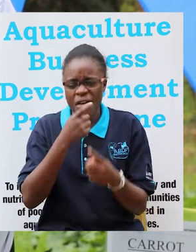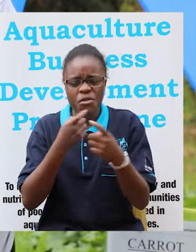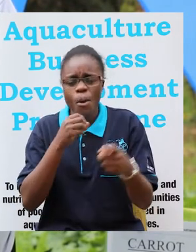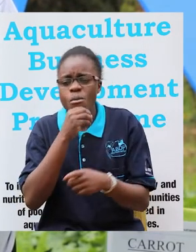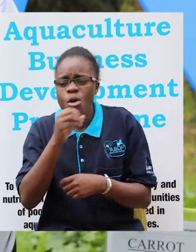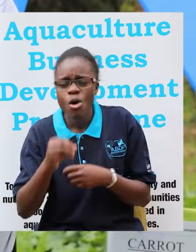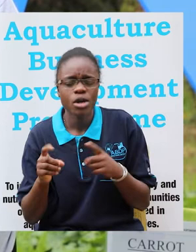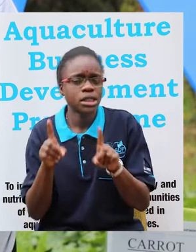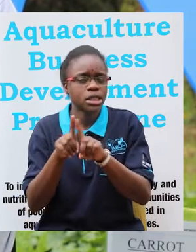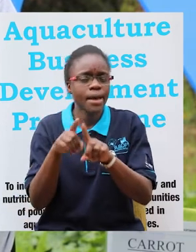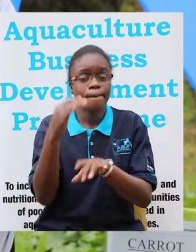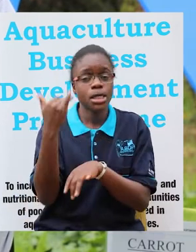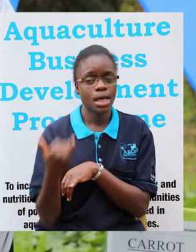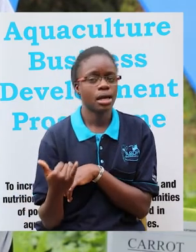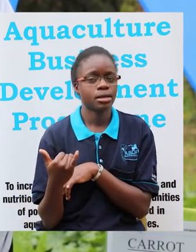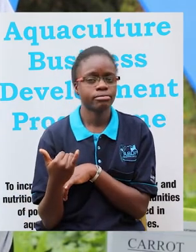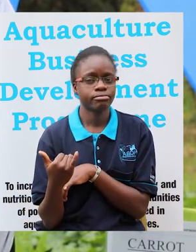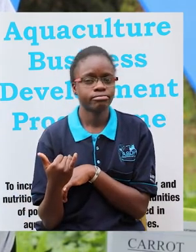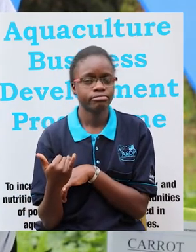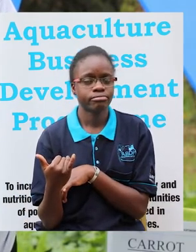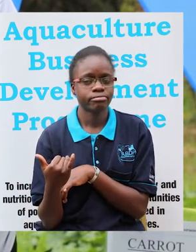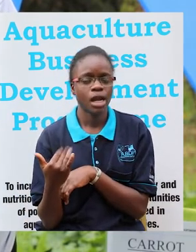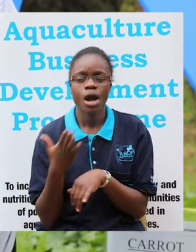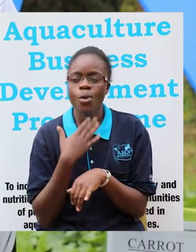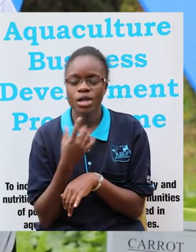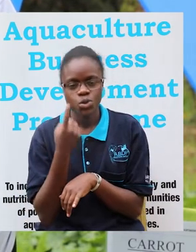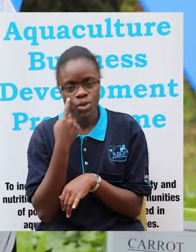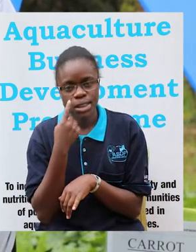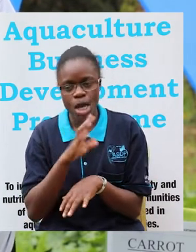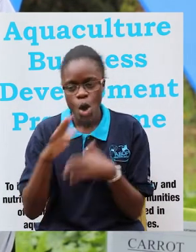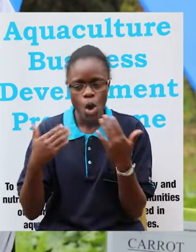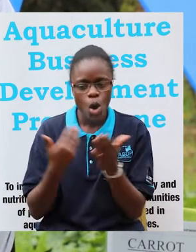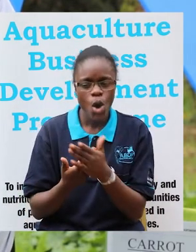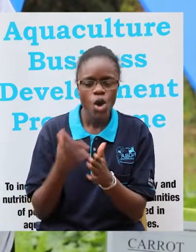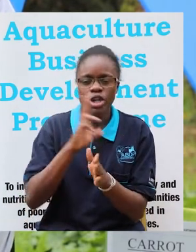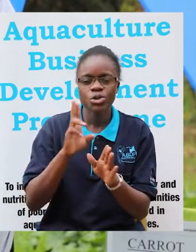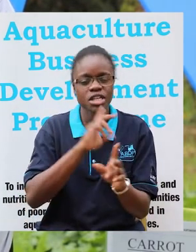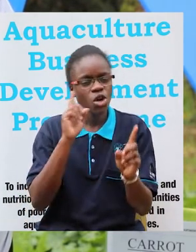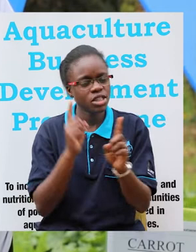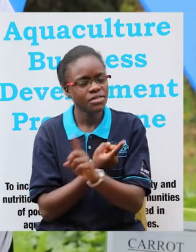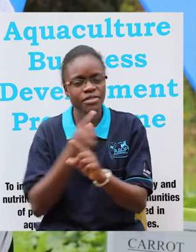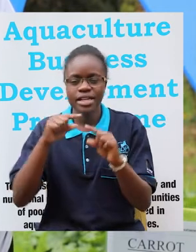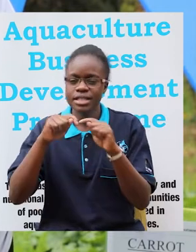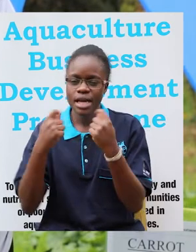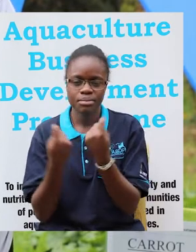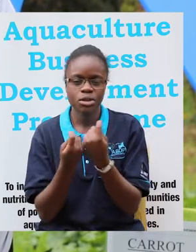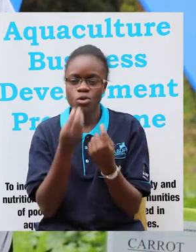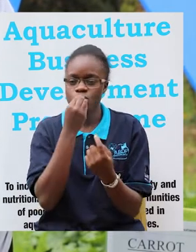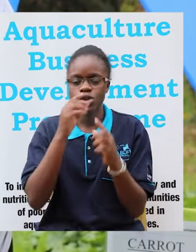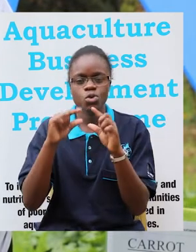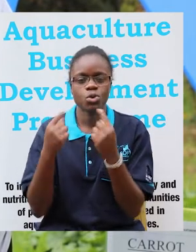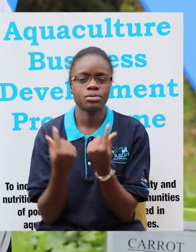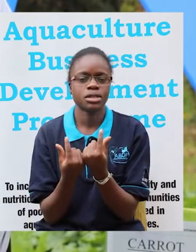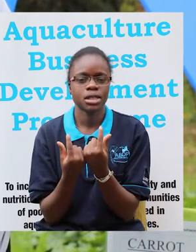the aged to the young and to the whole household, consuming at least